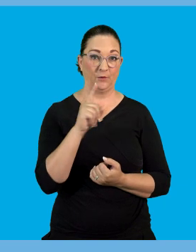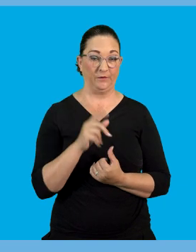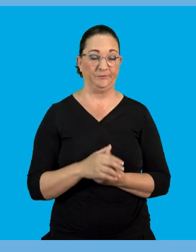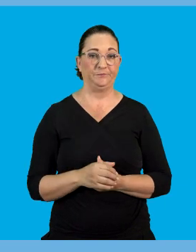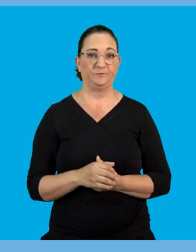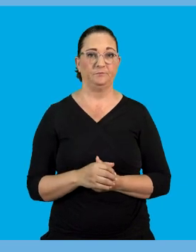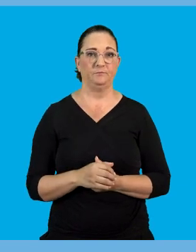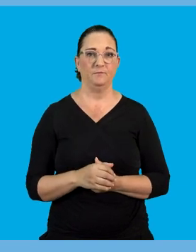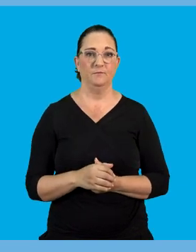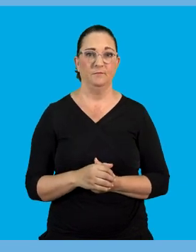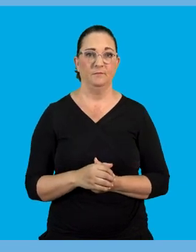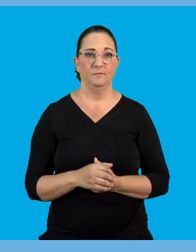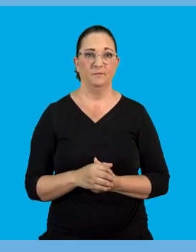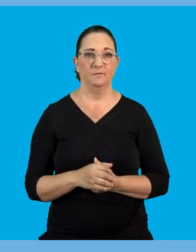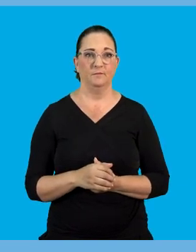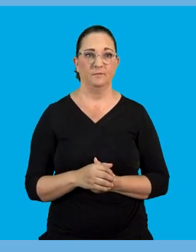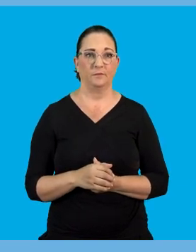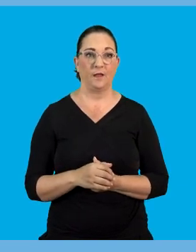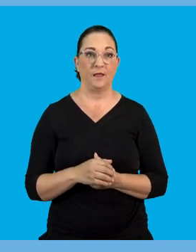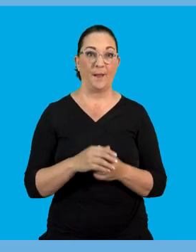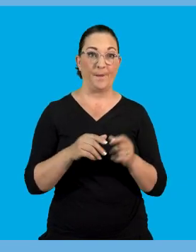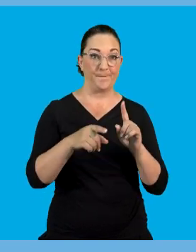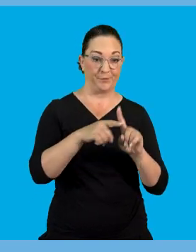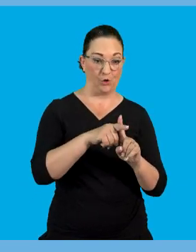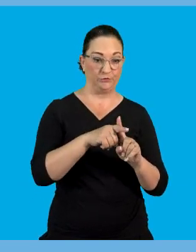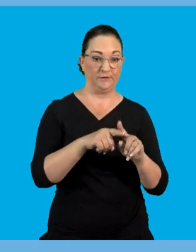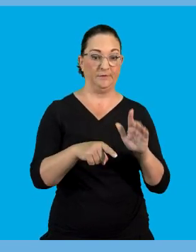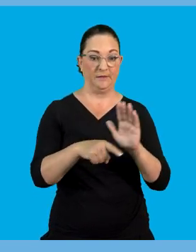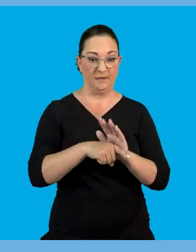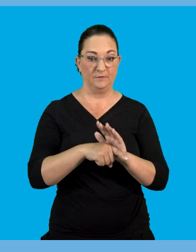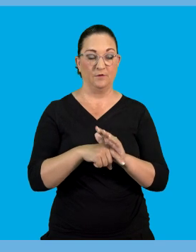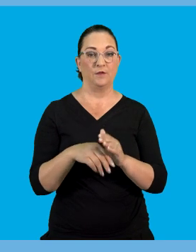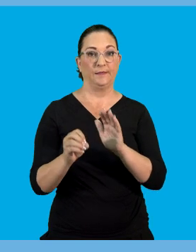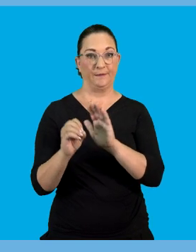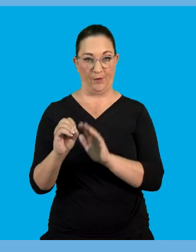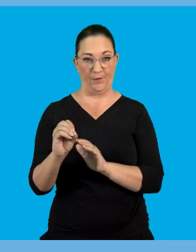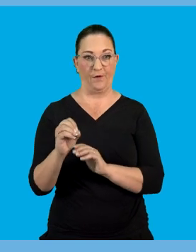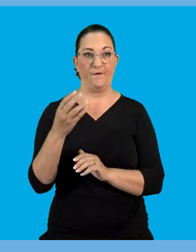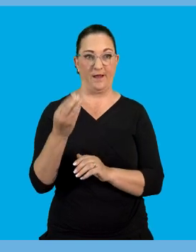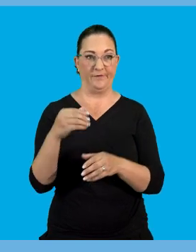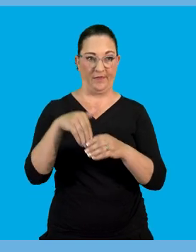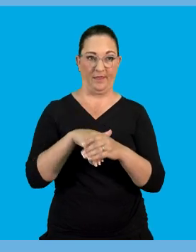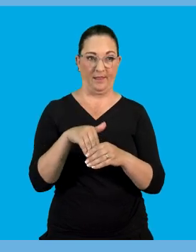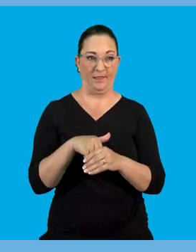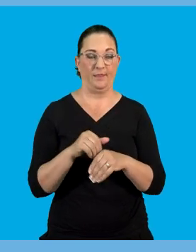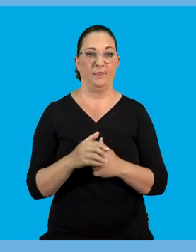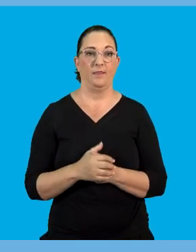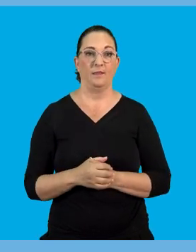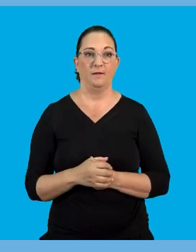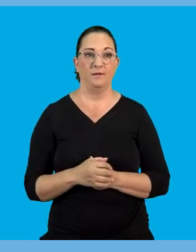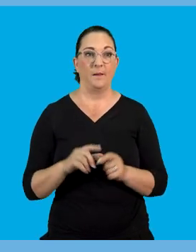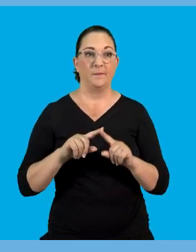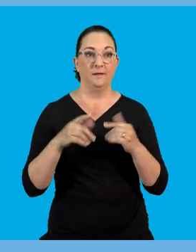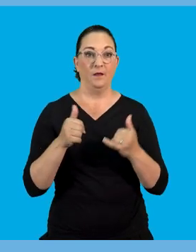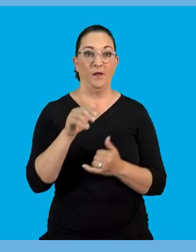we are saying that they are made up of protons, electrons, and neutrons, as we have said. Furthermore, if